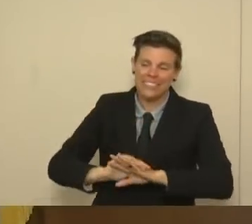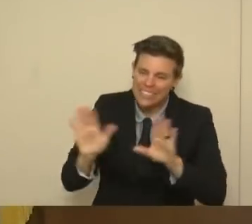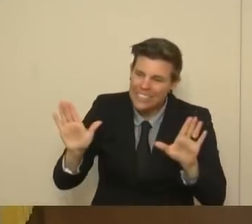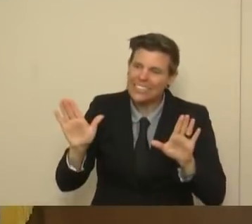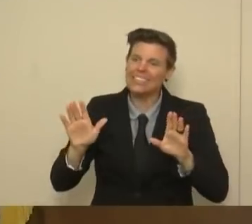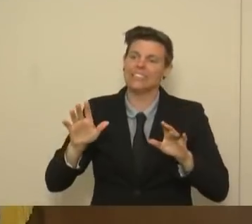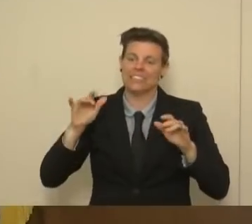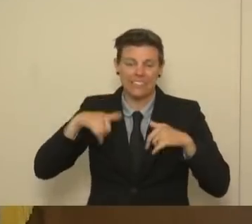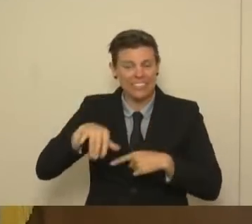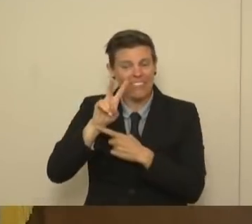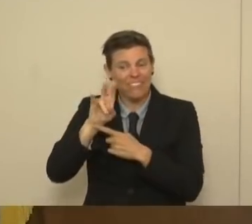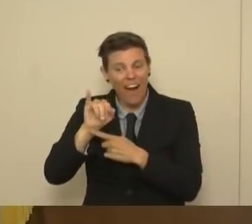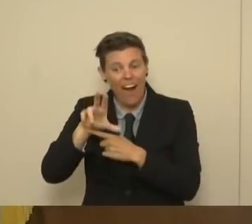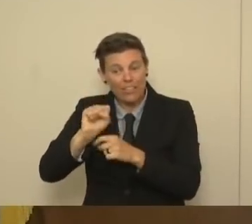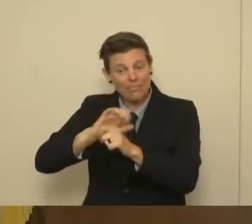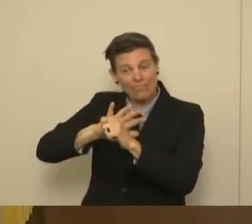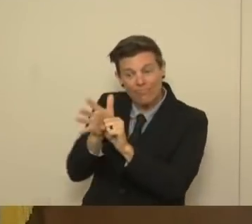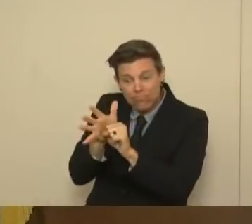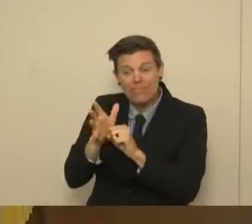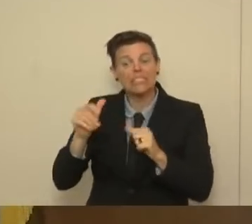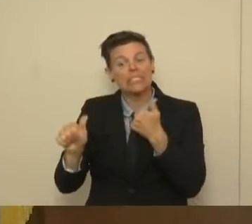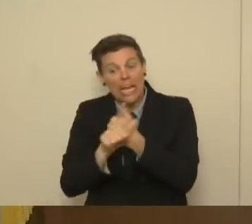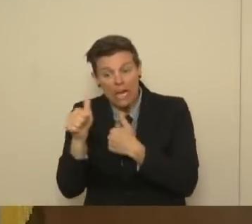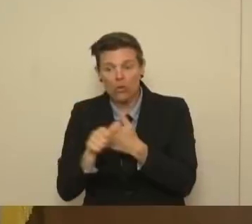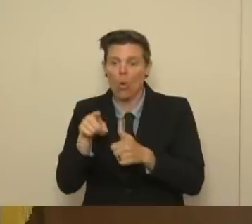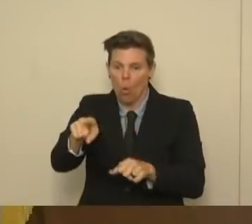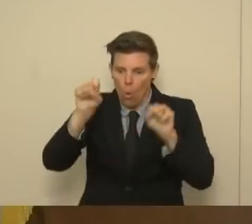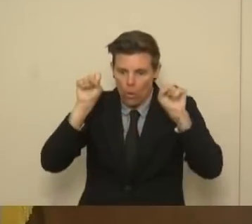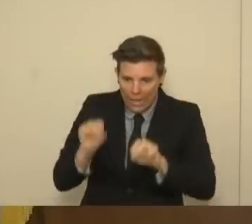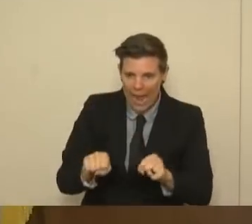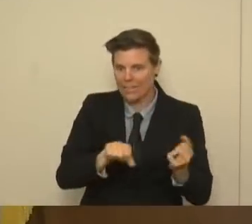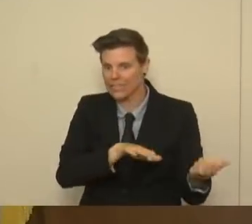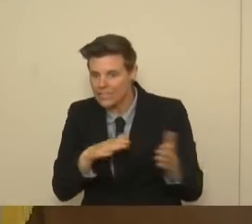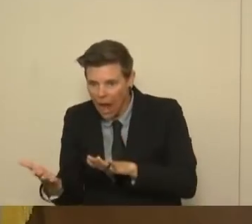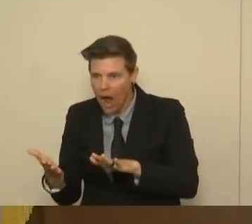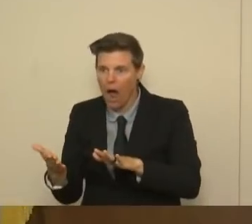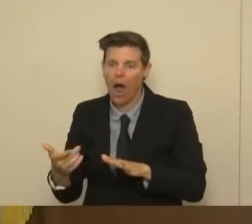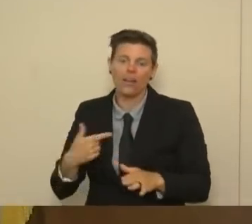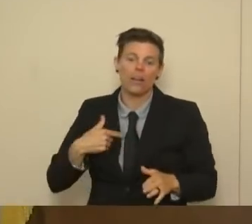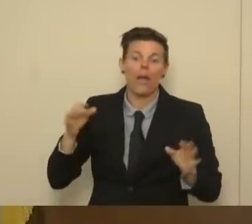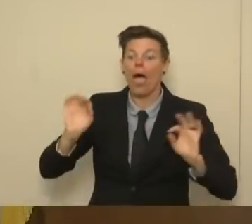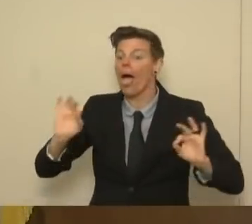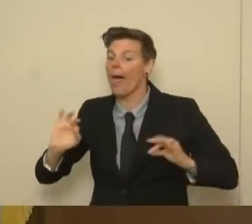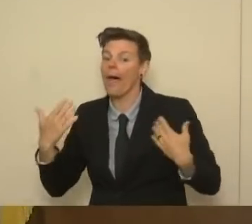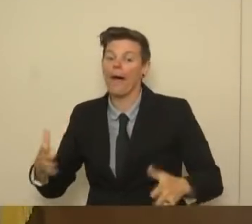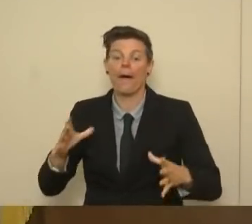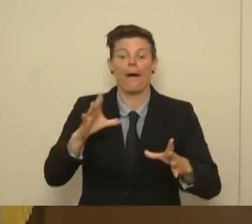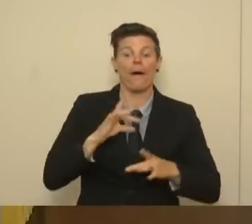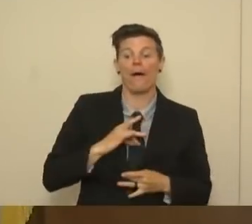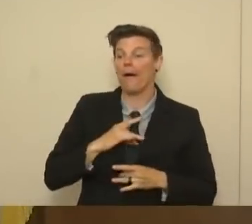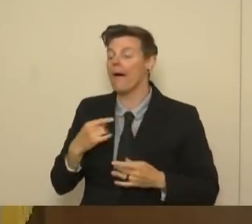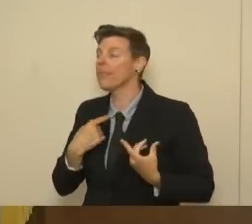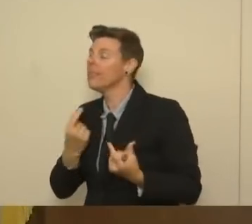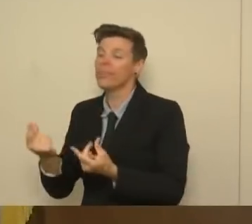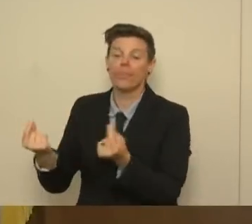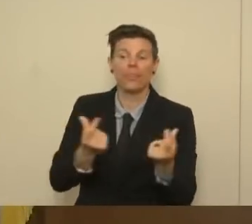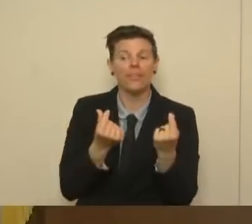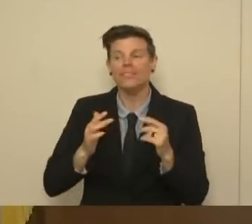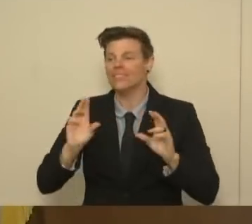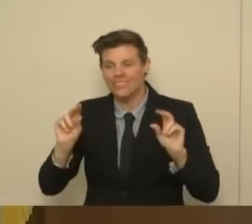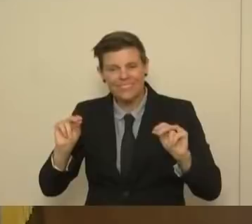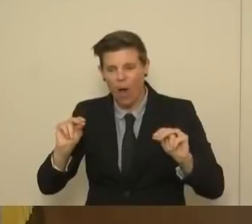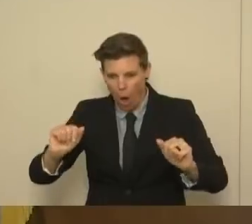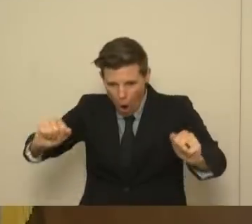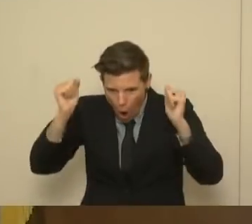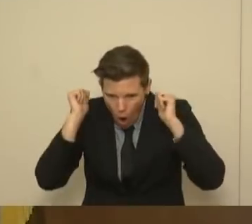virus. No one is immune or exempt from catching this virus. So you have to do everything in your power to